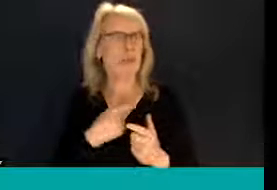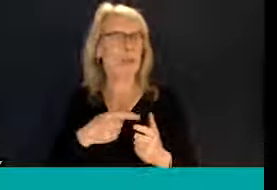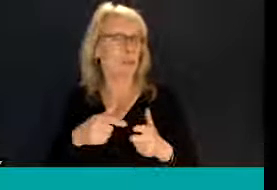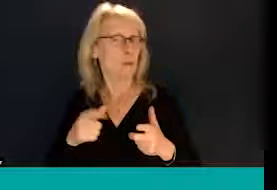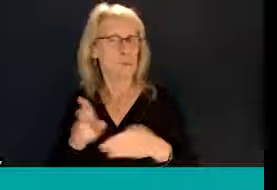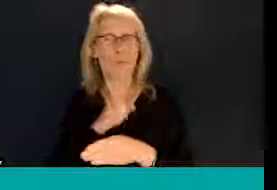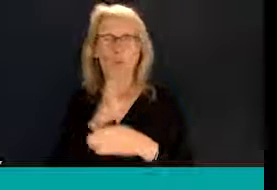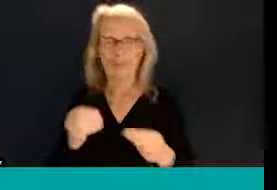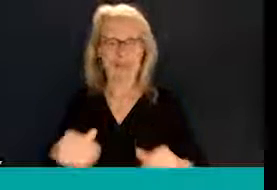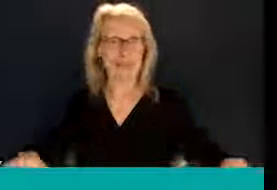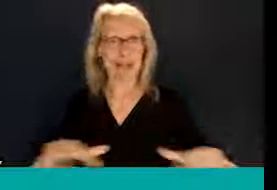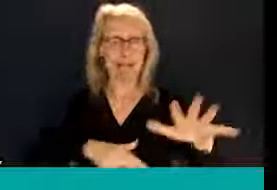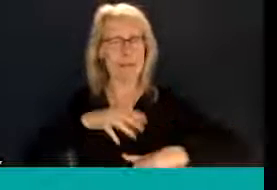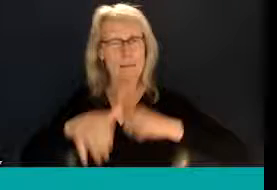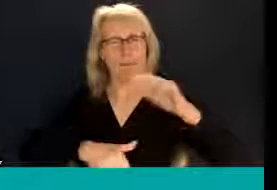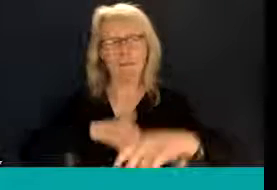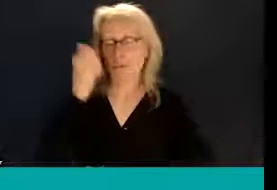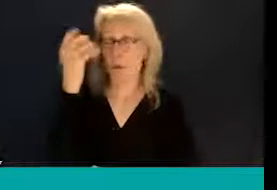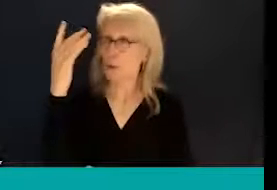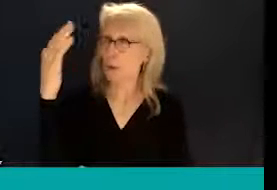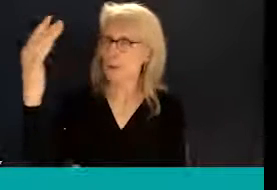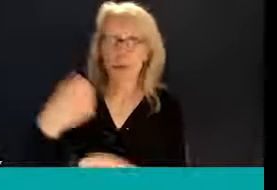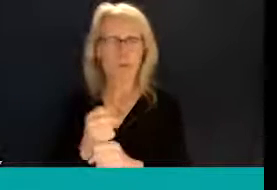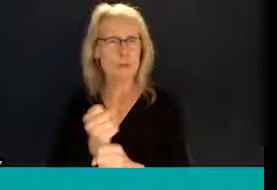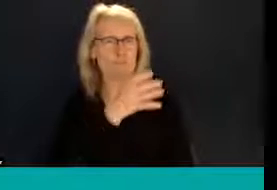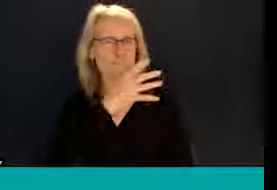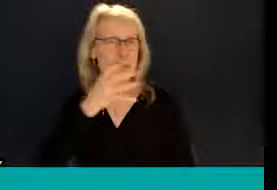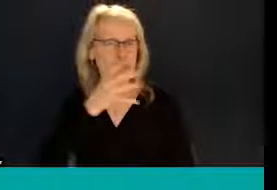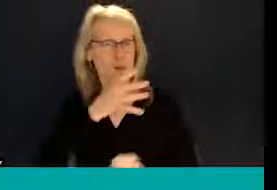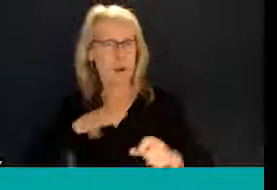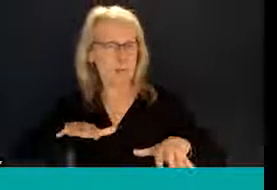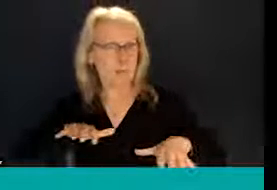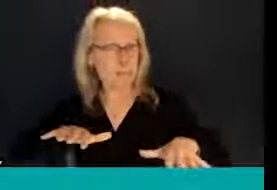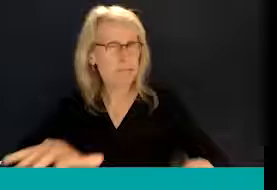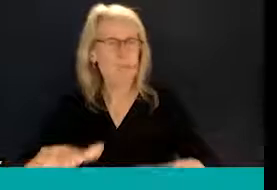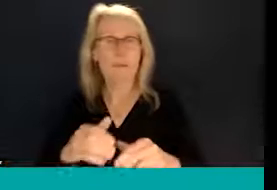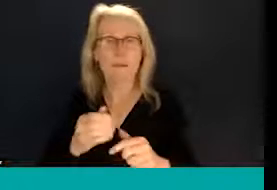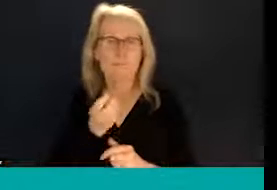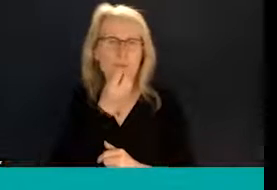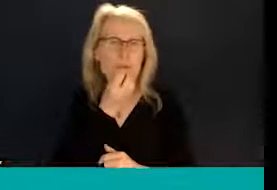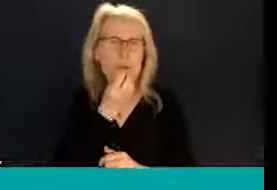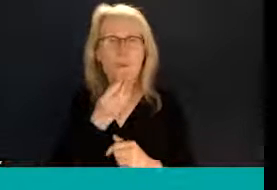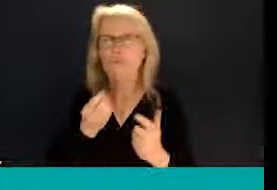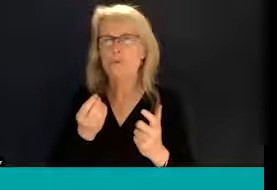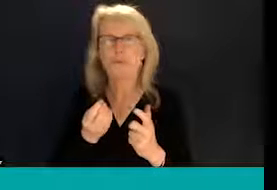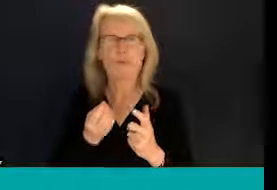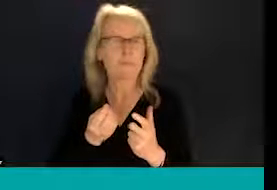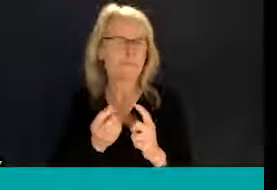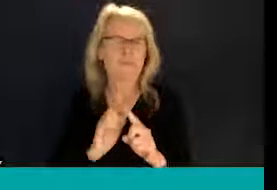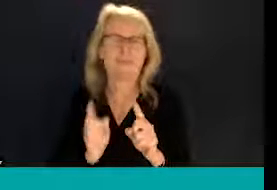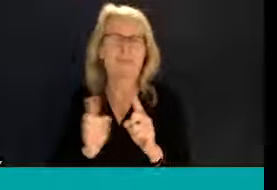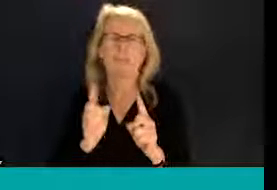a habitat to an agricultural field for food, crops, for